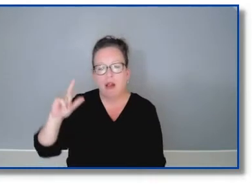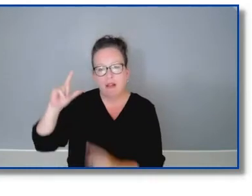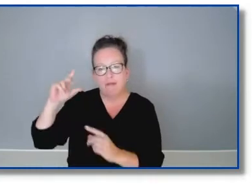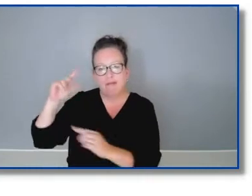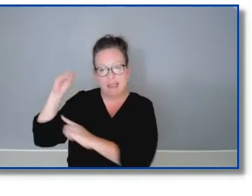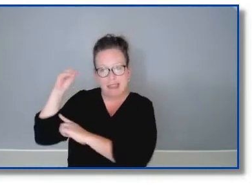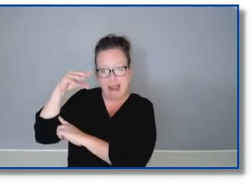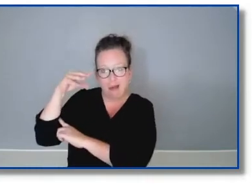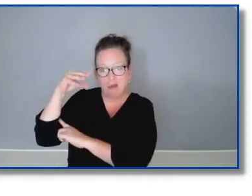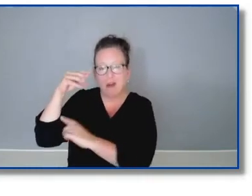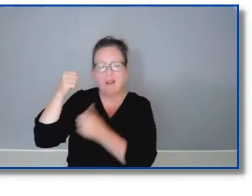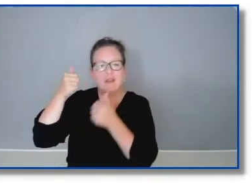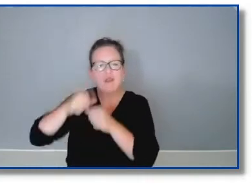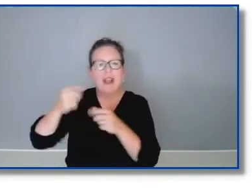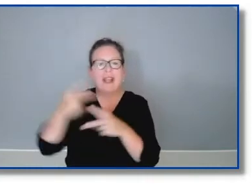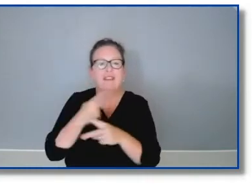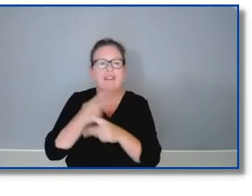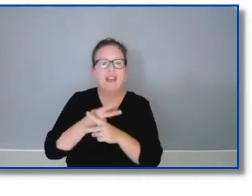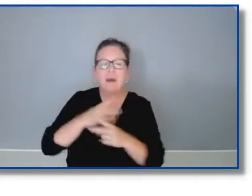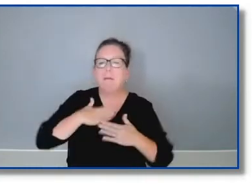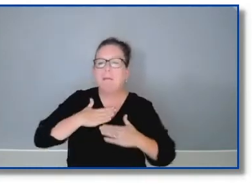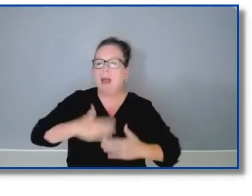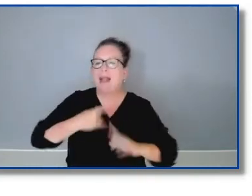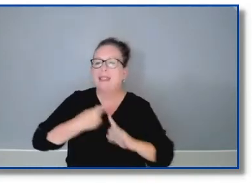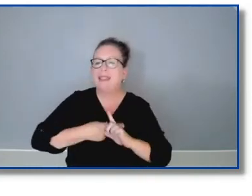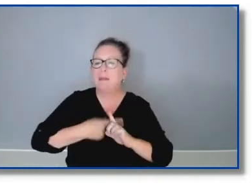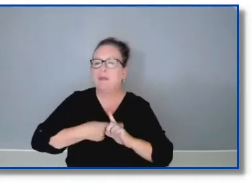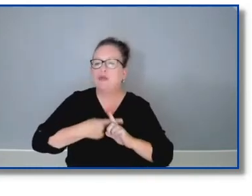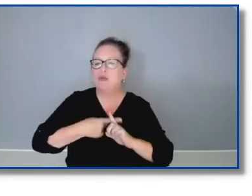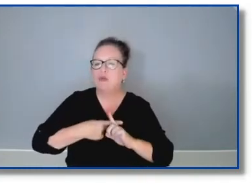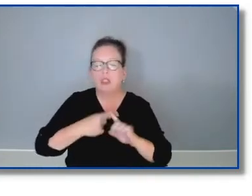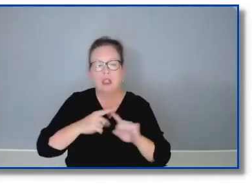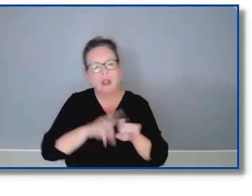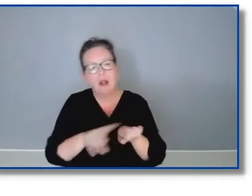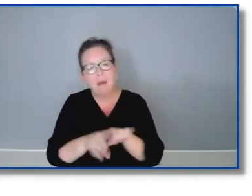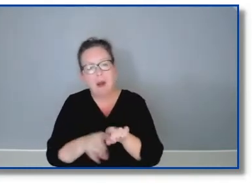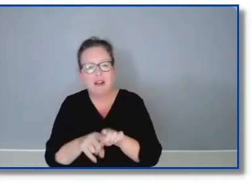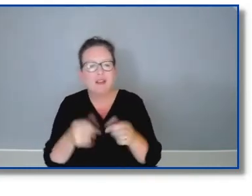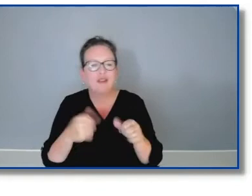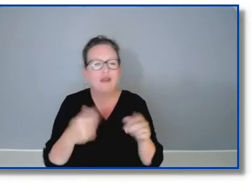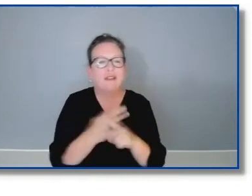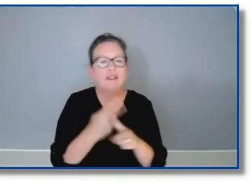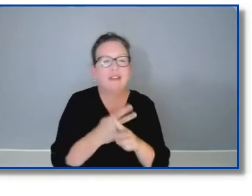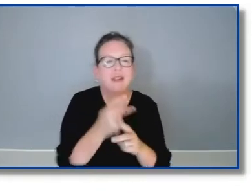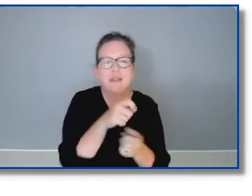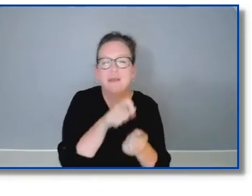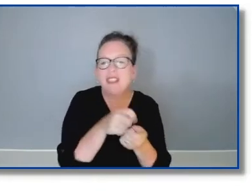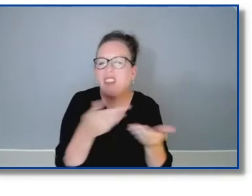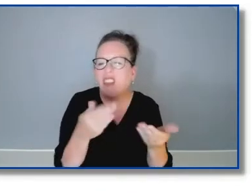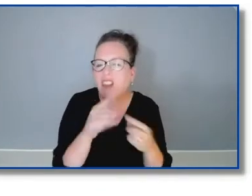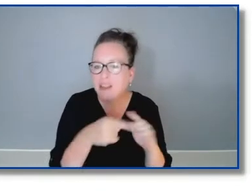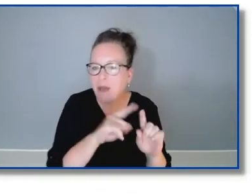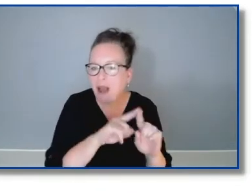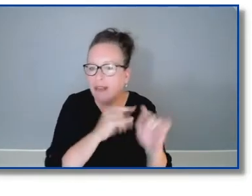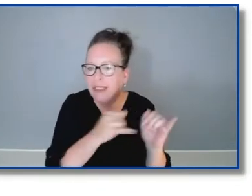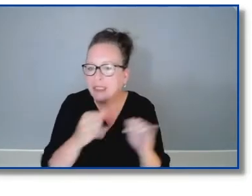temperature of the bodies, but also to diagnose different things about people in the crowd.